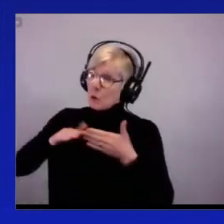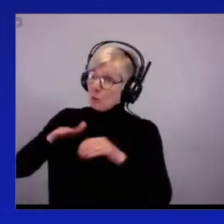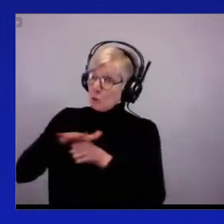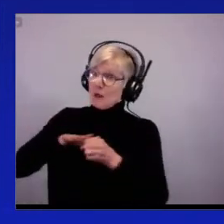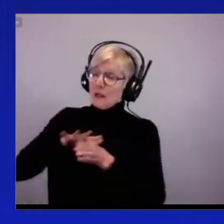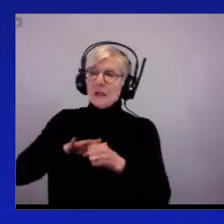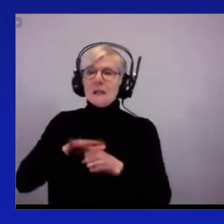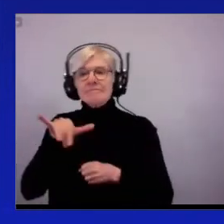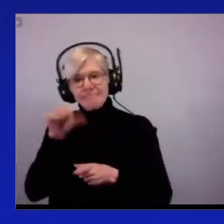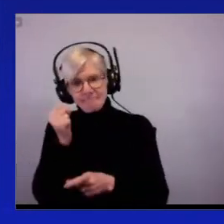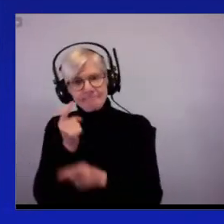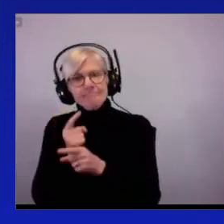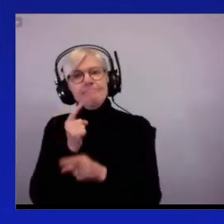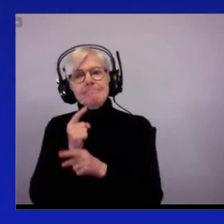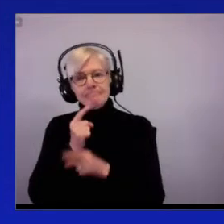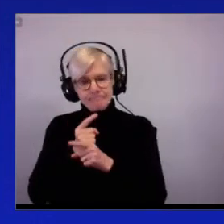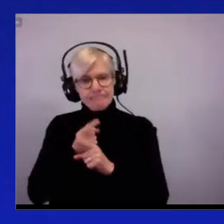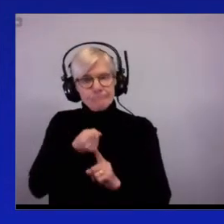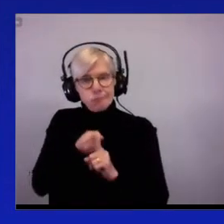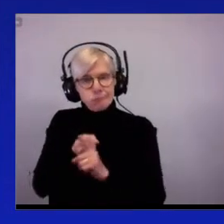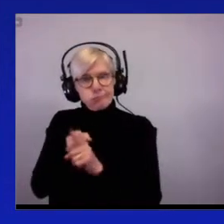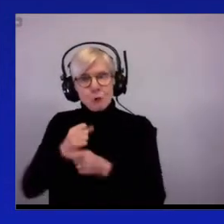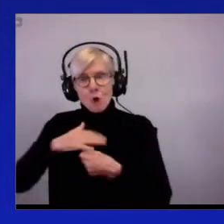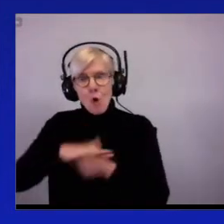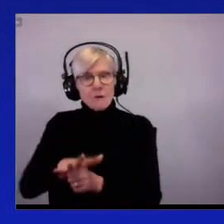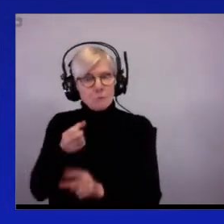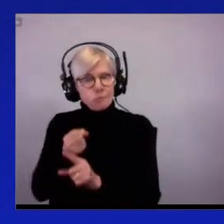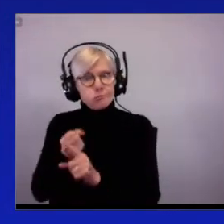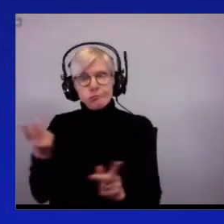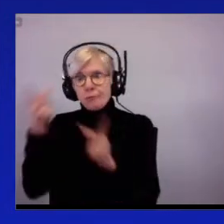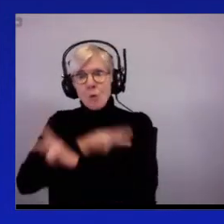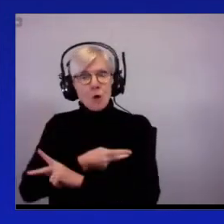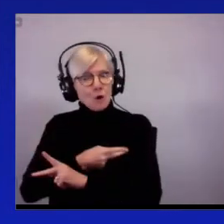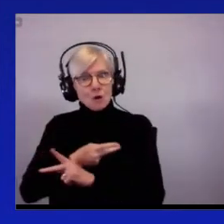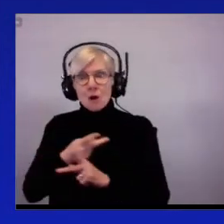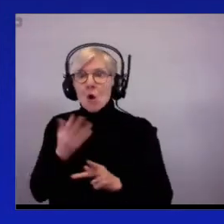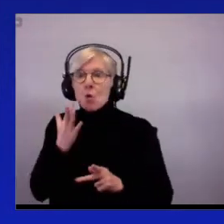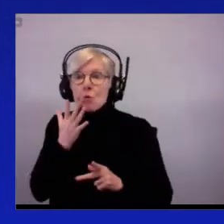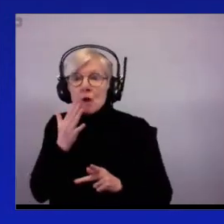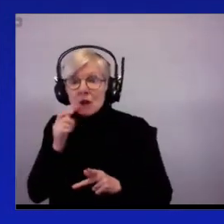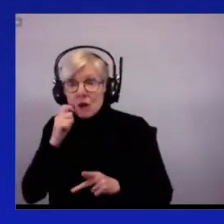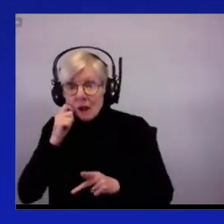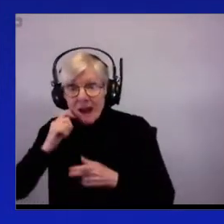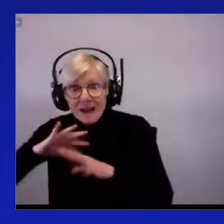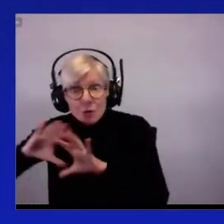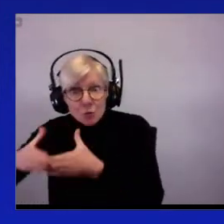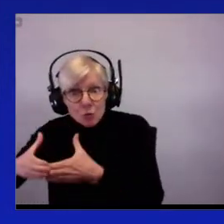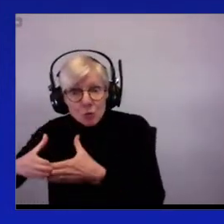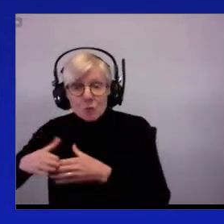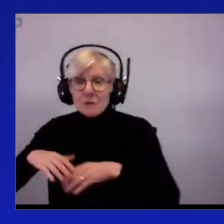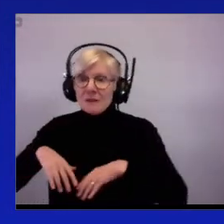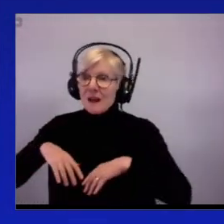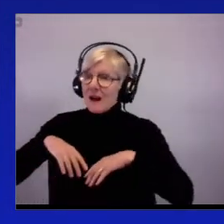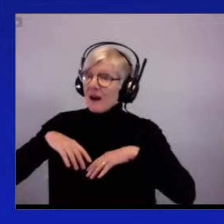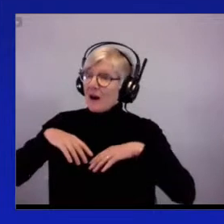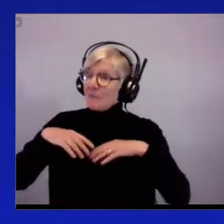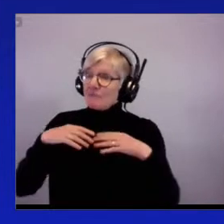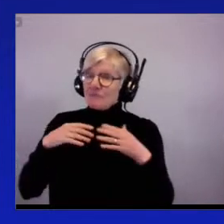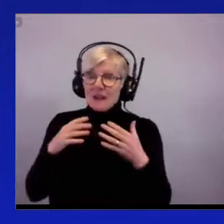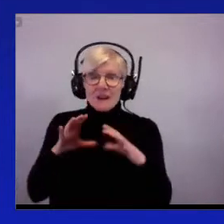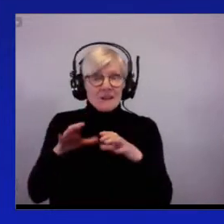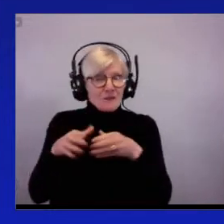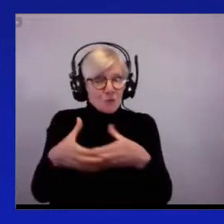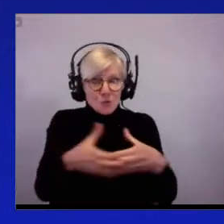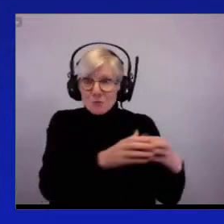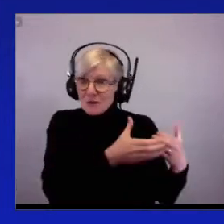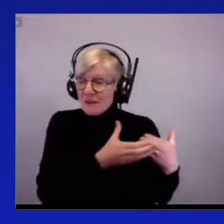been disproportionately impacted by COVID, racialized. Dr. Etches talked about, social demographics